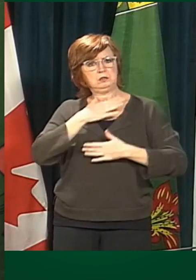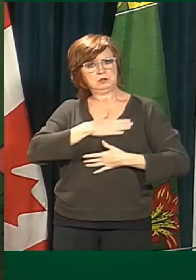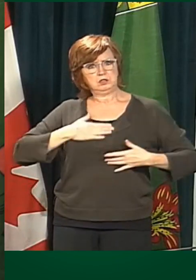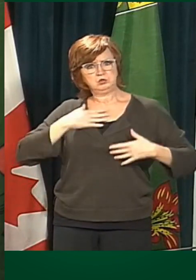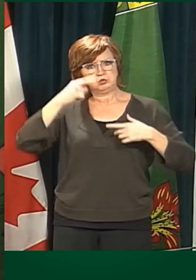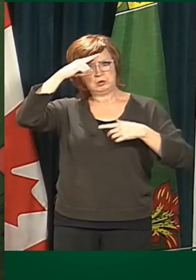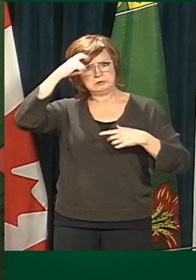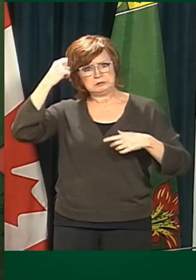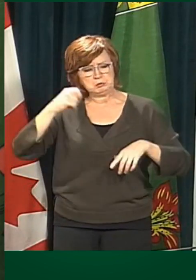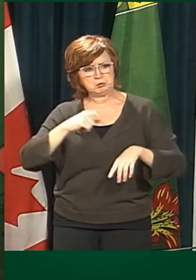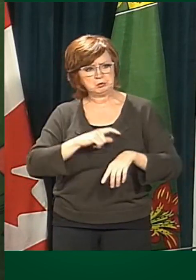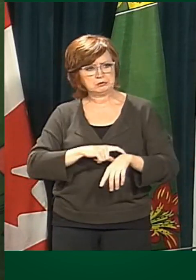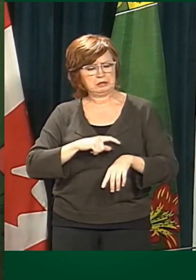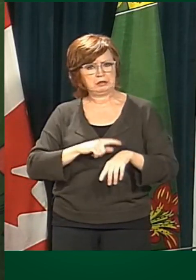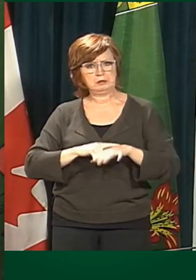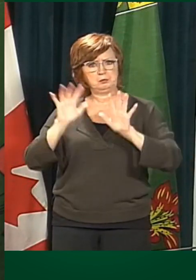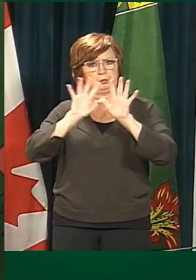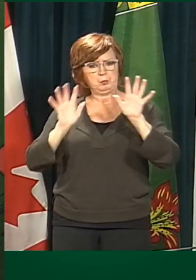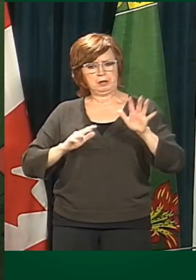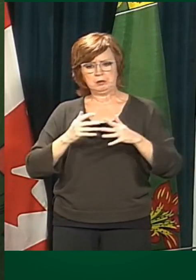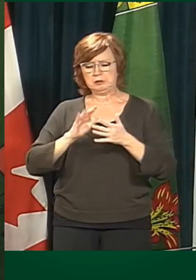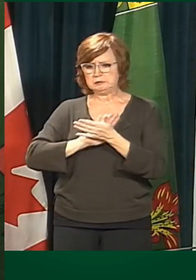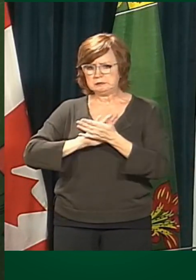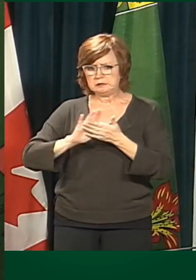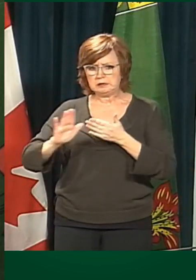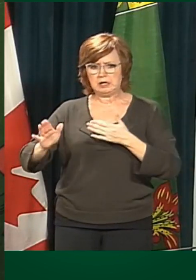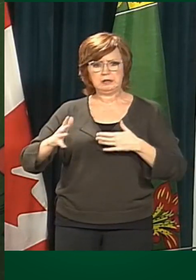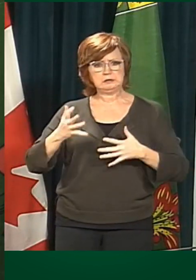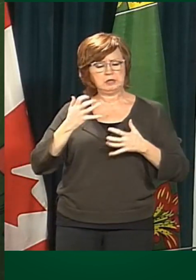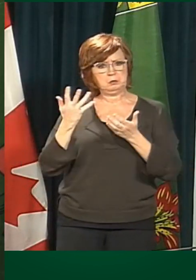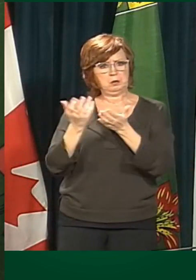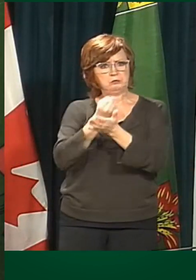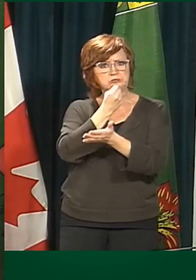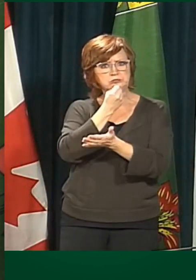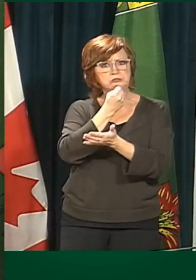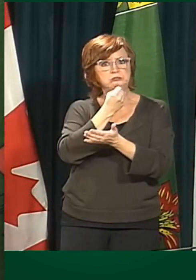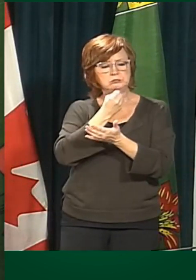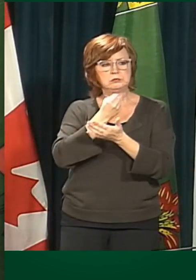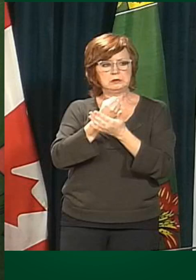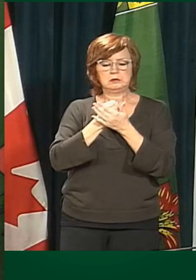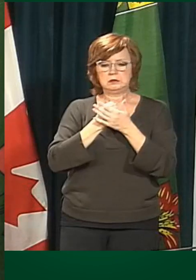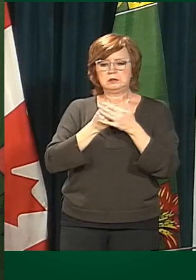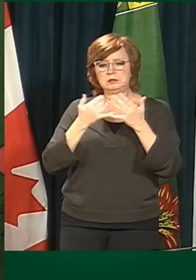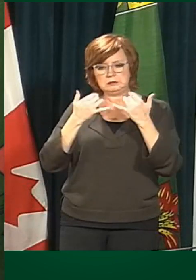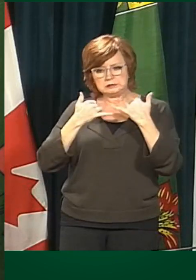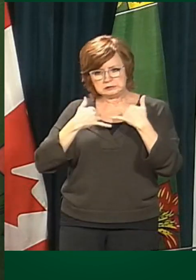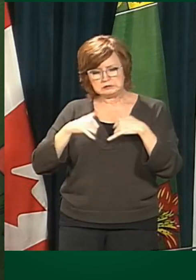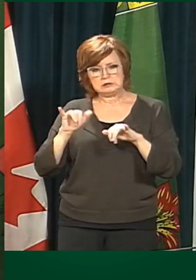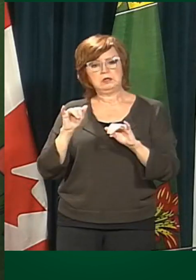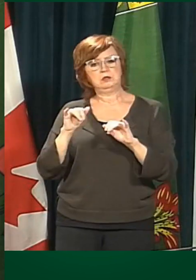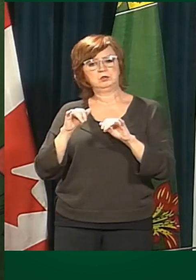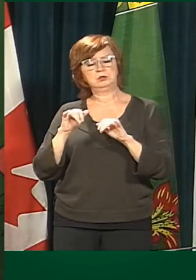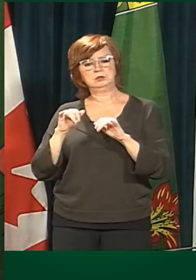participate in other economic activity, but still maintaining that physical distancing. I think we should be under no.